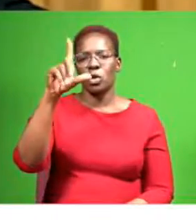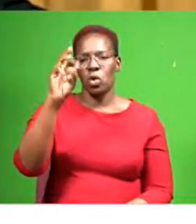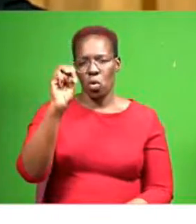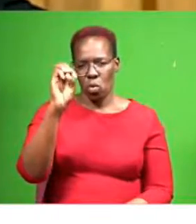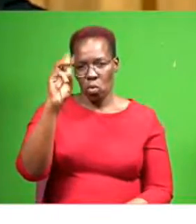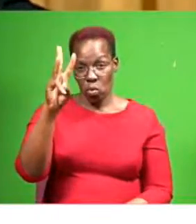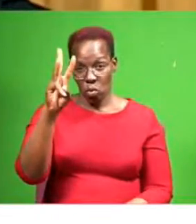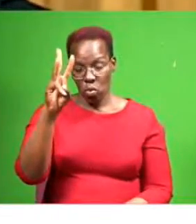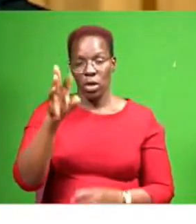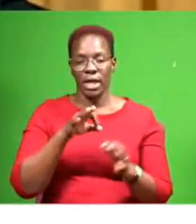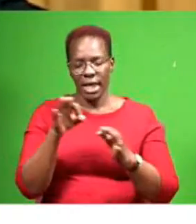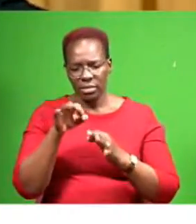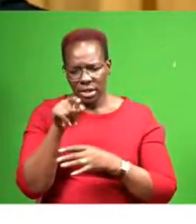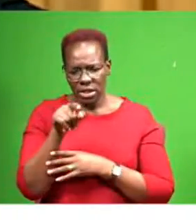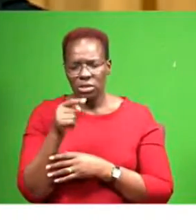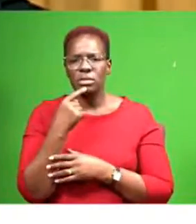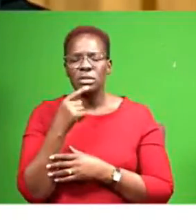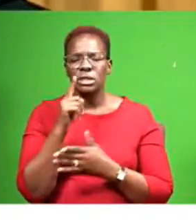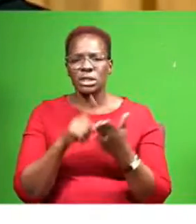which